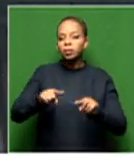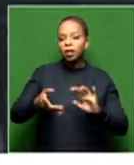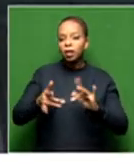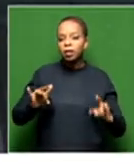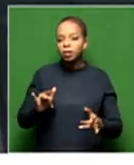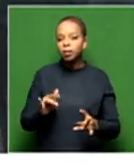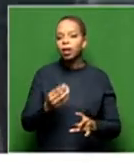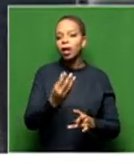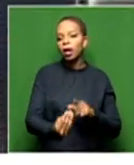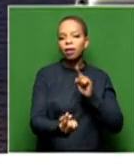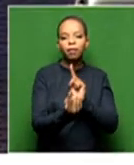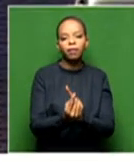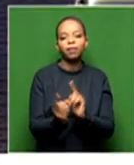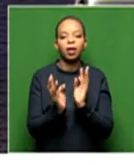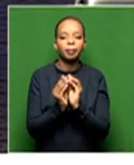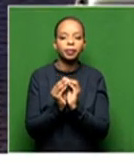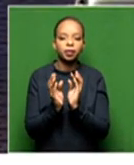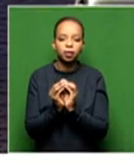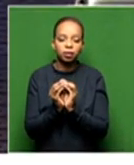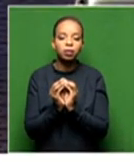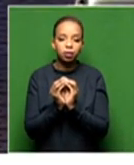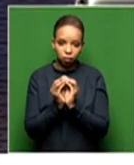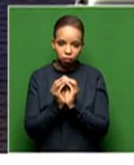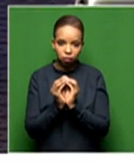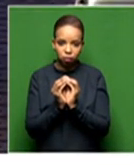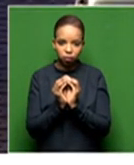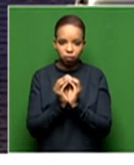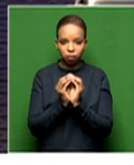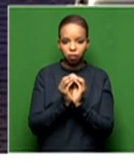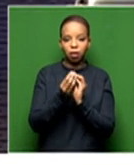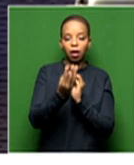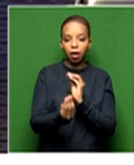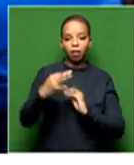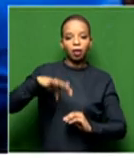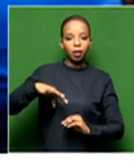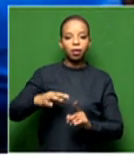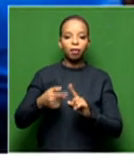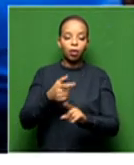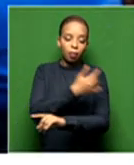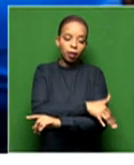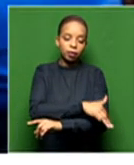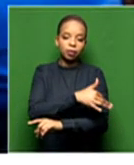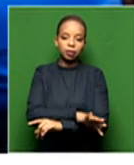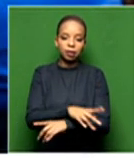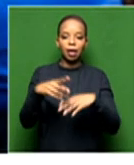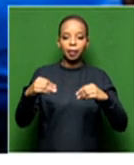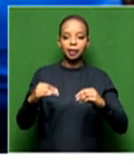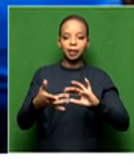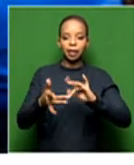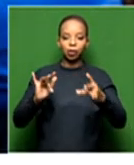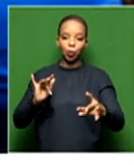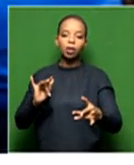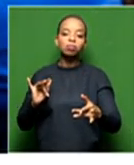one-on-one meeting, allowing the laureate to benefit from an extensive business network and connection to the